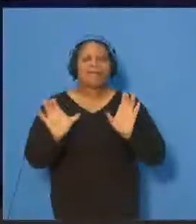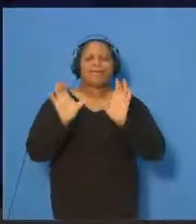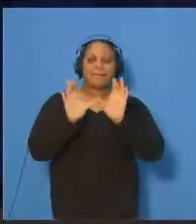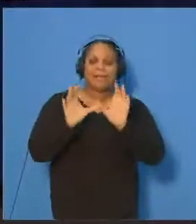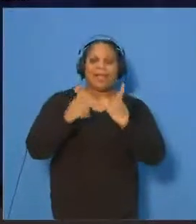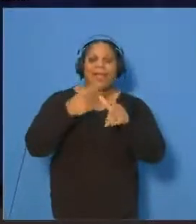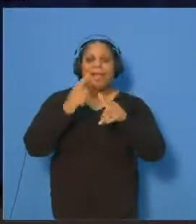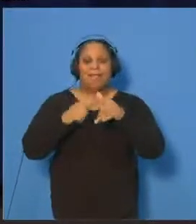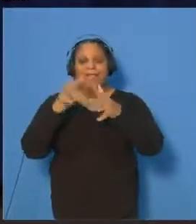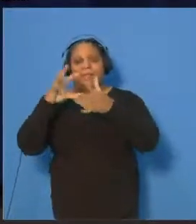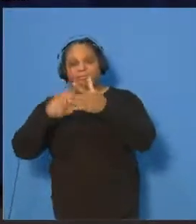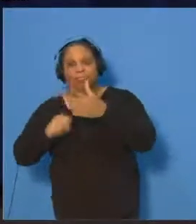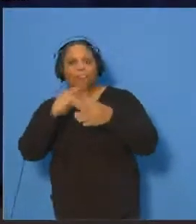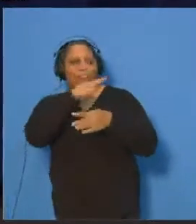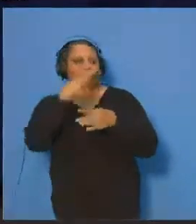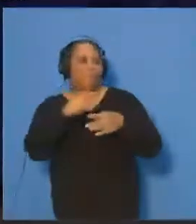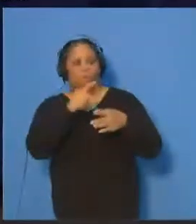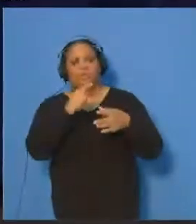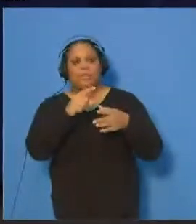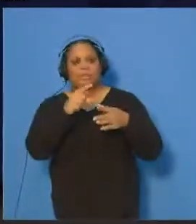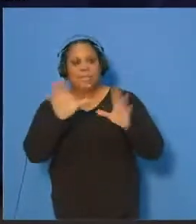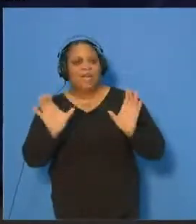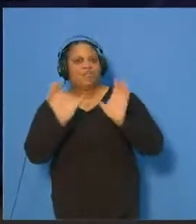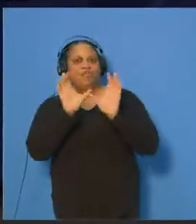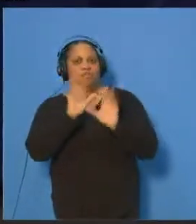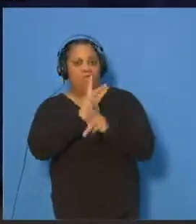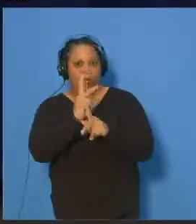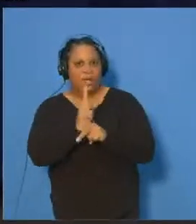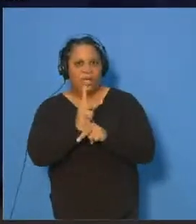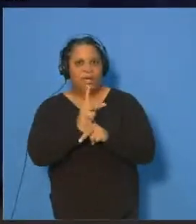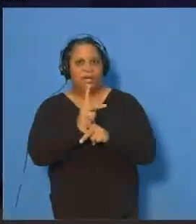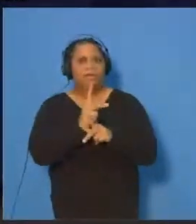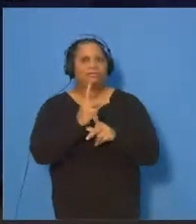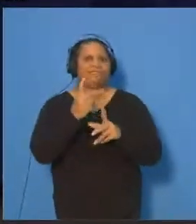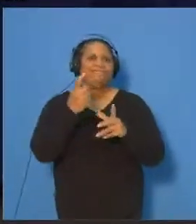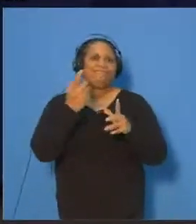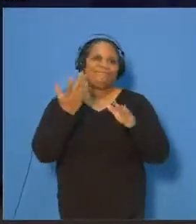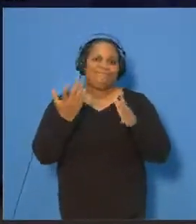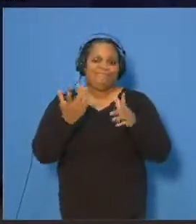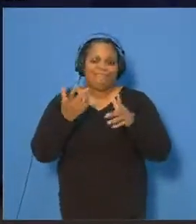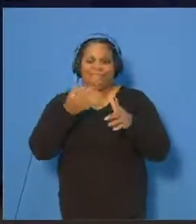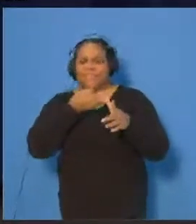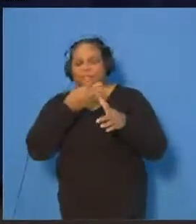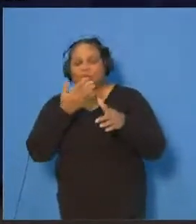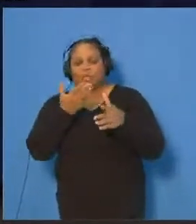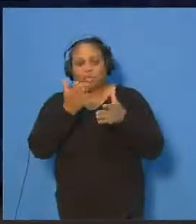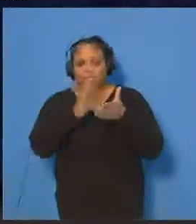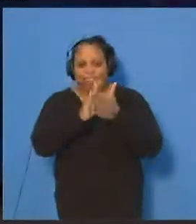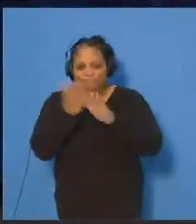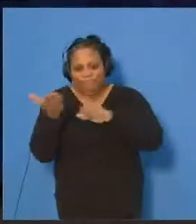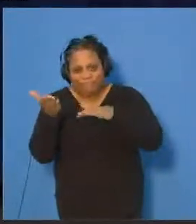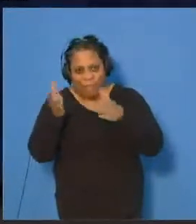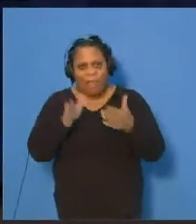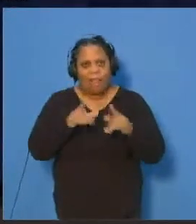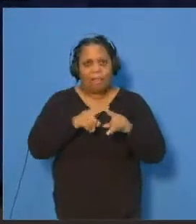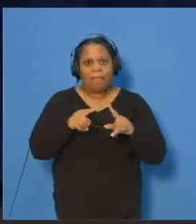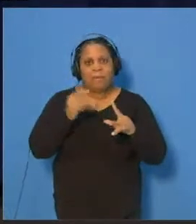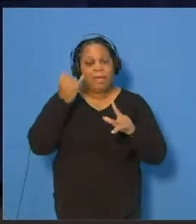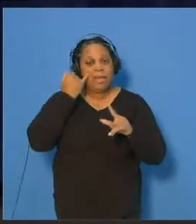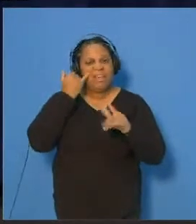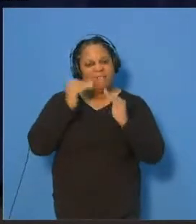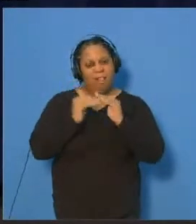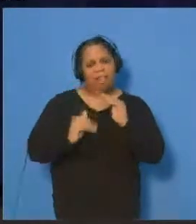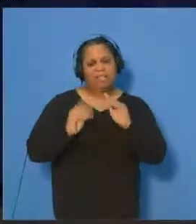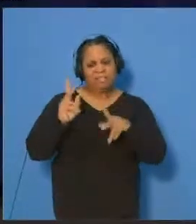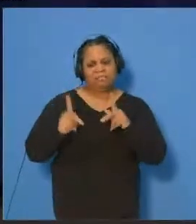percentage of those who have critical care end up passing away from the disease. If, for instance, you have less persons